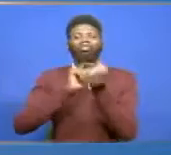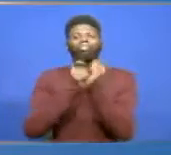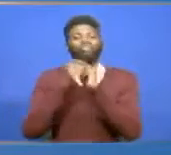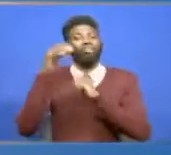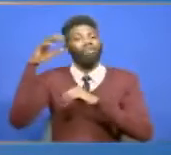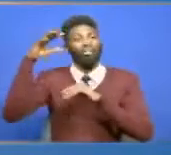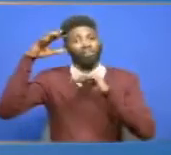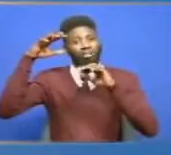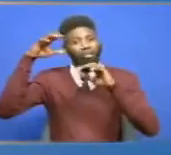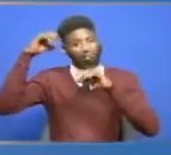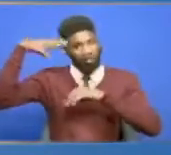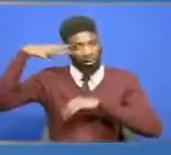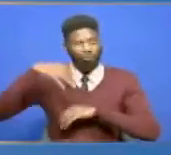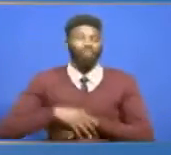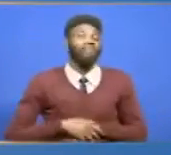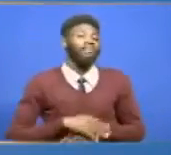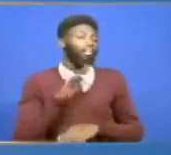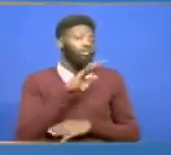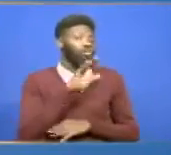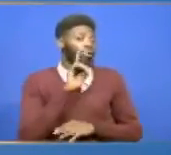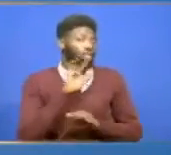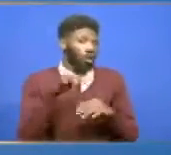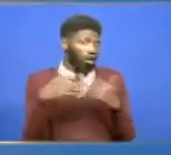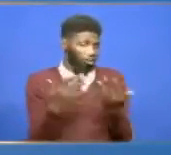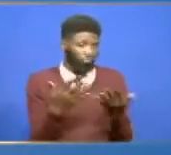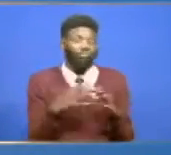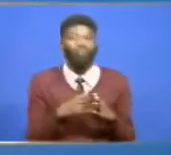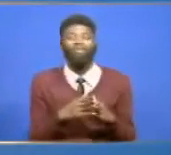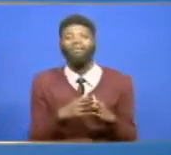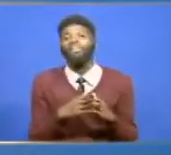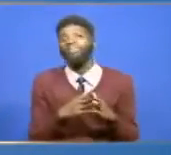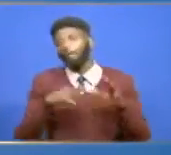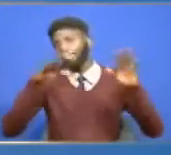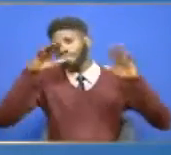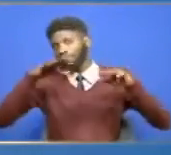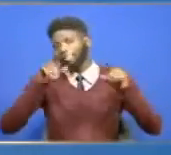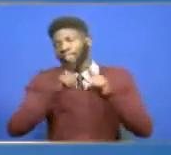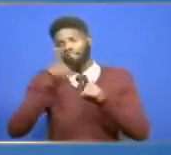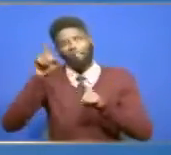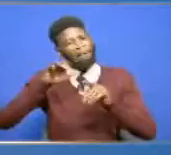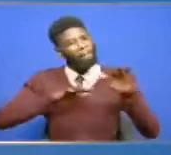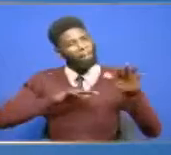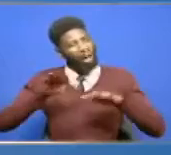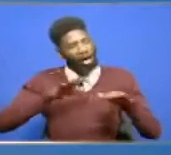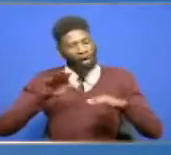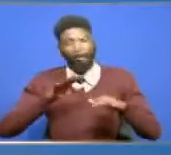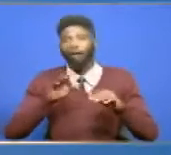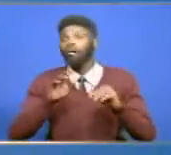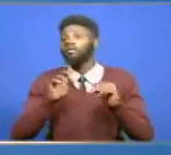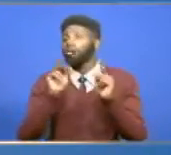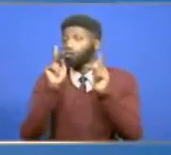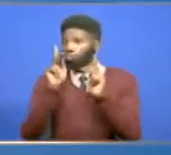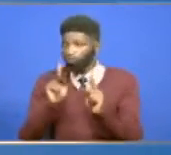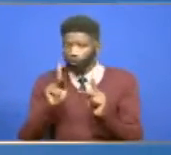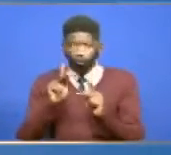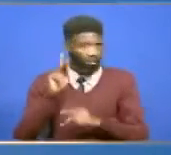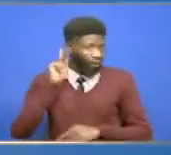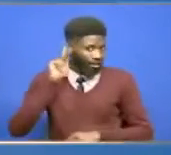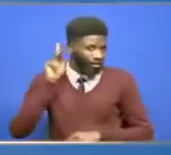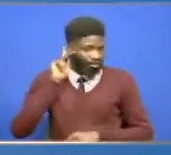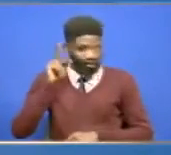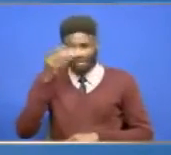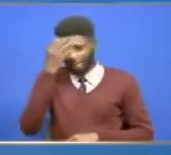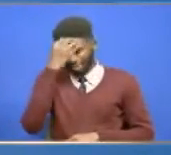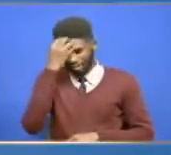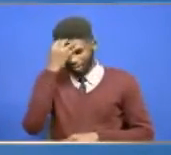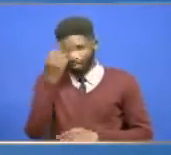afternoon will be looking tomorrow. And showers with some thunderstorms rather in Kisumu, Kisii, Kitale, Kericho and its